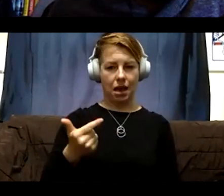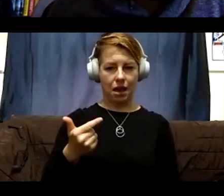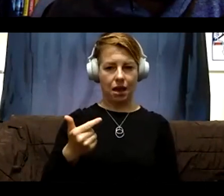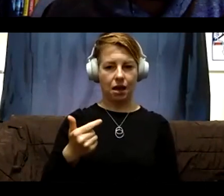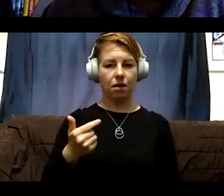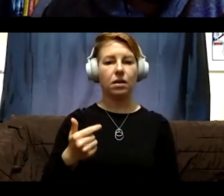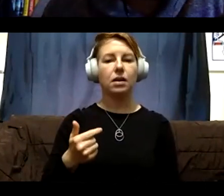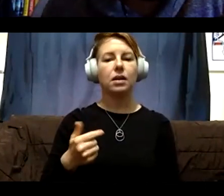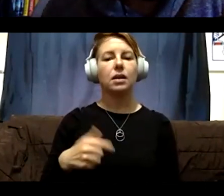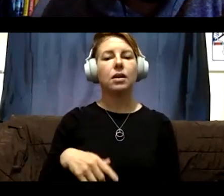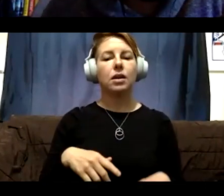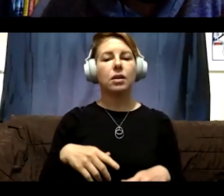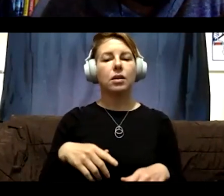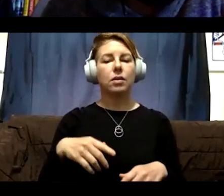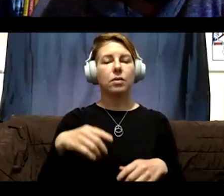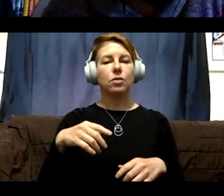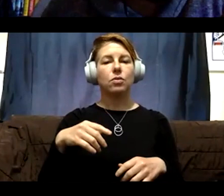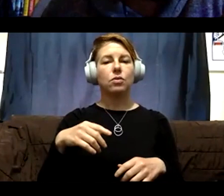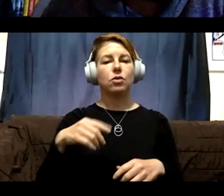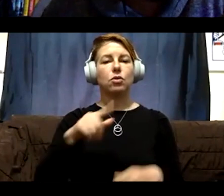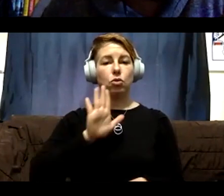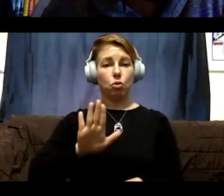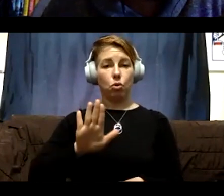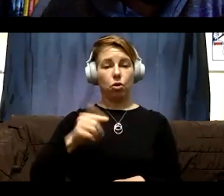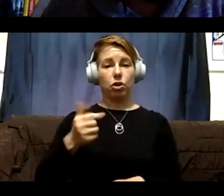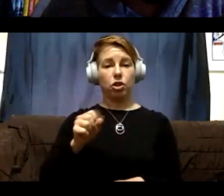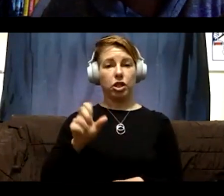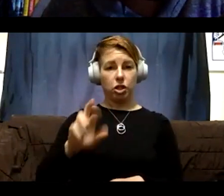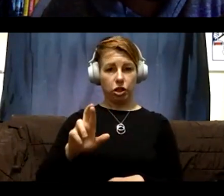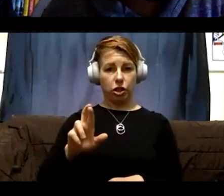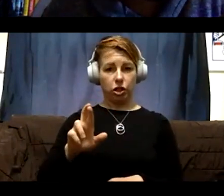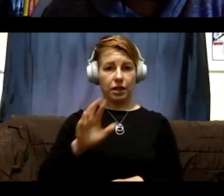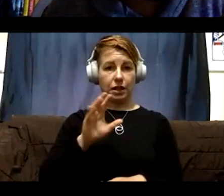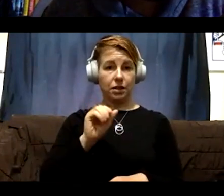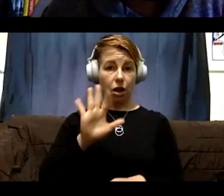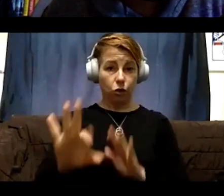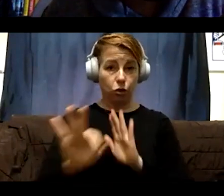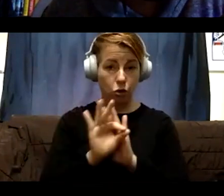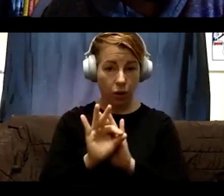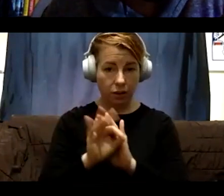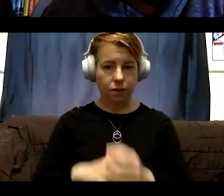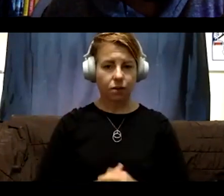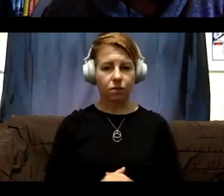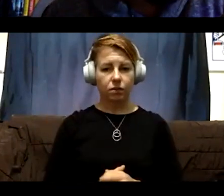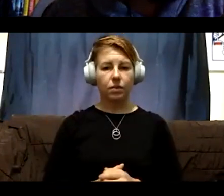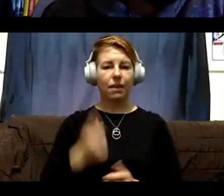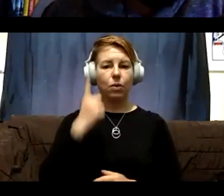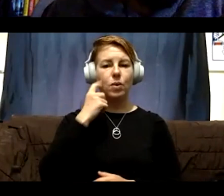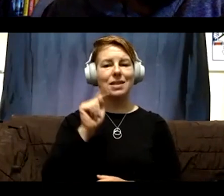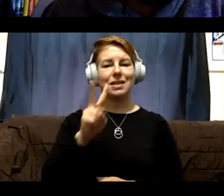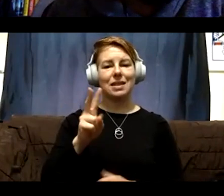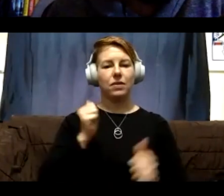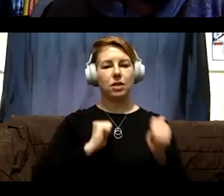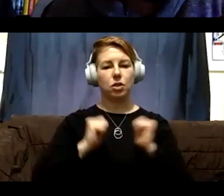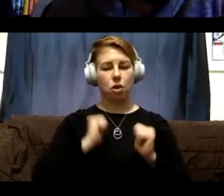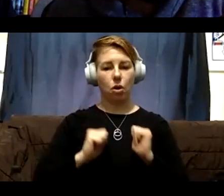miniseries adaptation of Alan Moore's Watchmen, God takes the form of a Black man and is hunted. In The Fifth Head of Cerberus